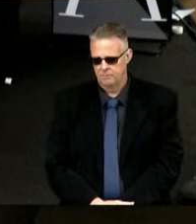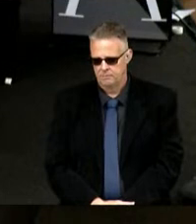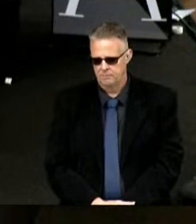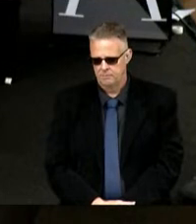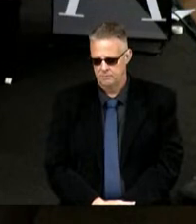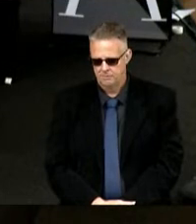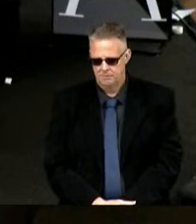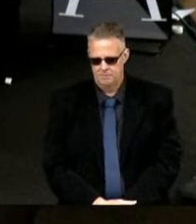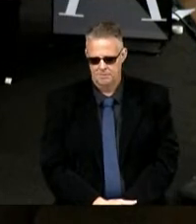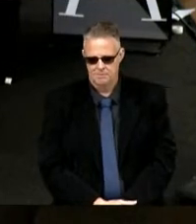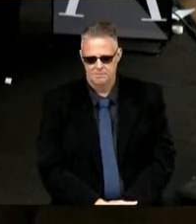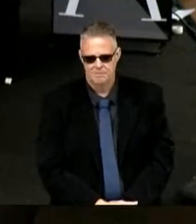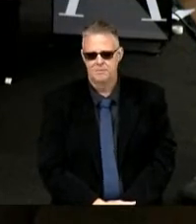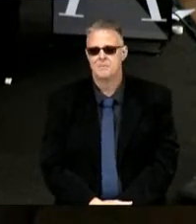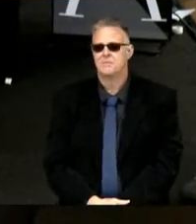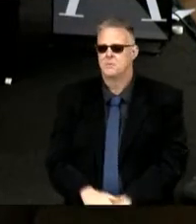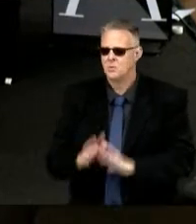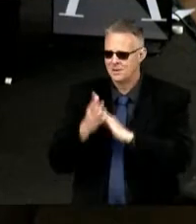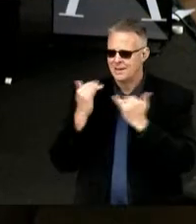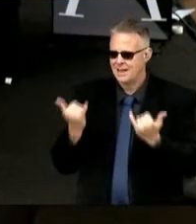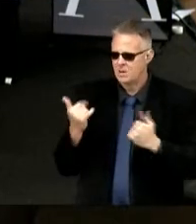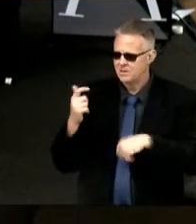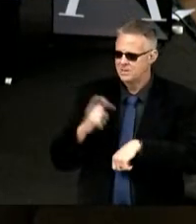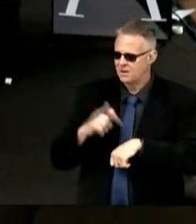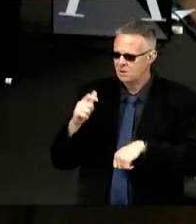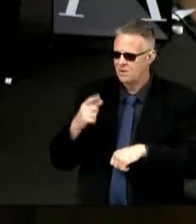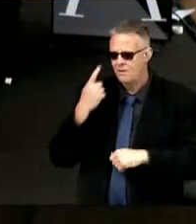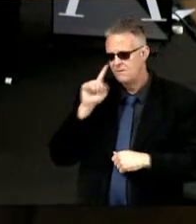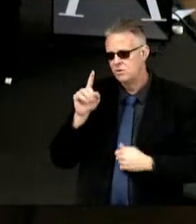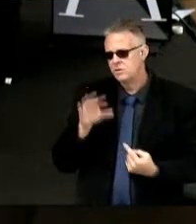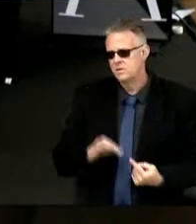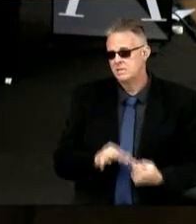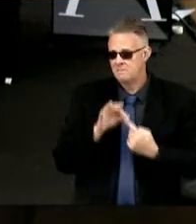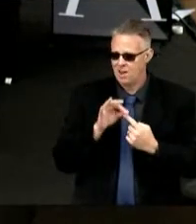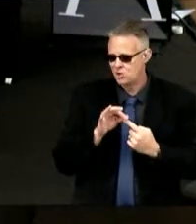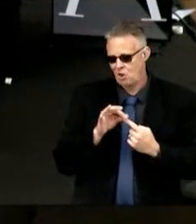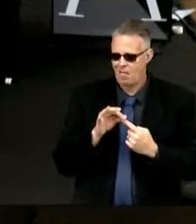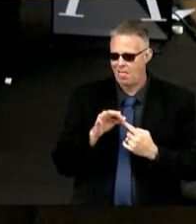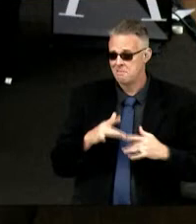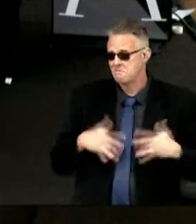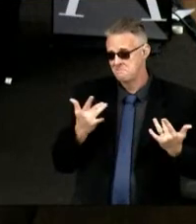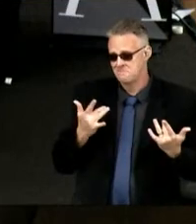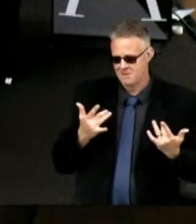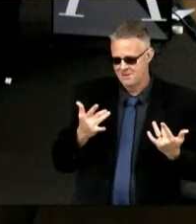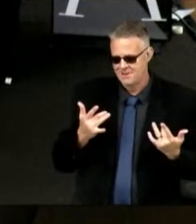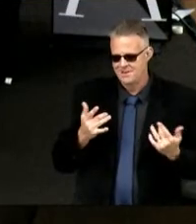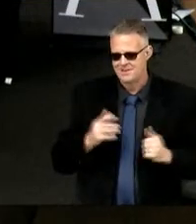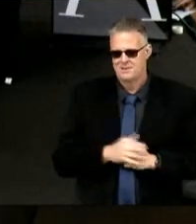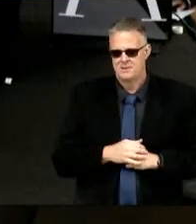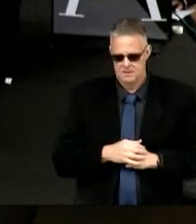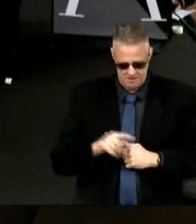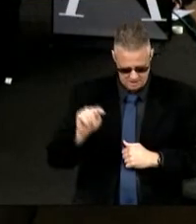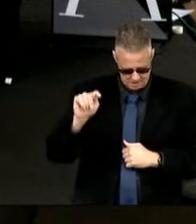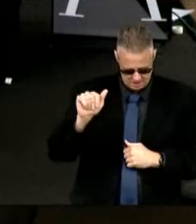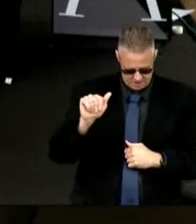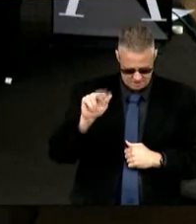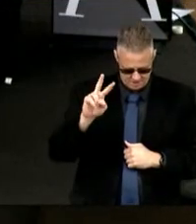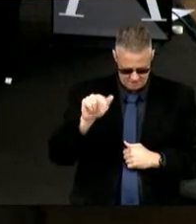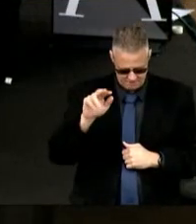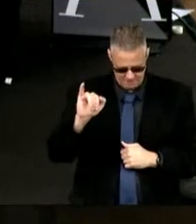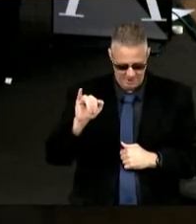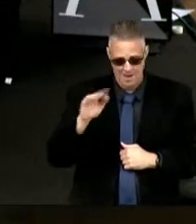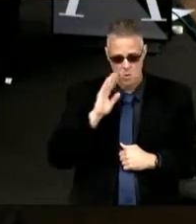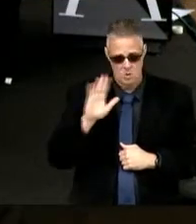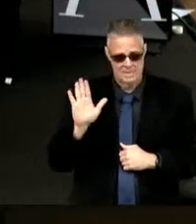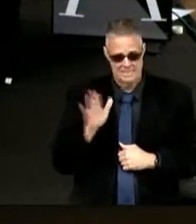Great job, Dove. Now it's time for a special treat. Tiwai is going to sing a song for